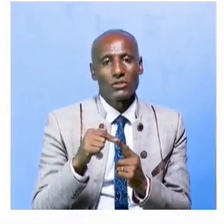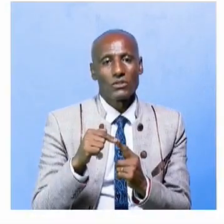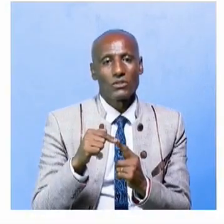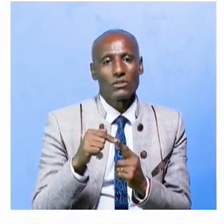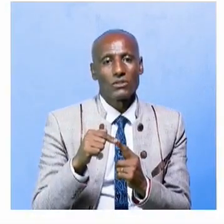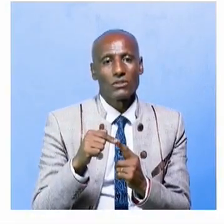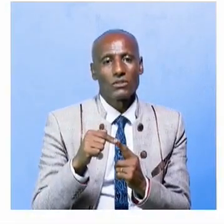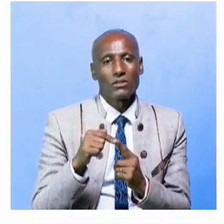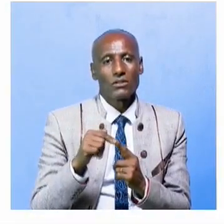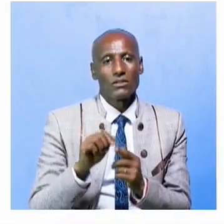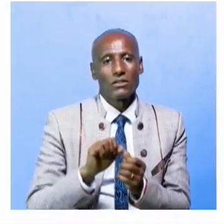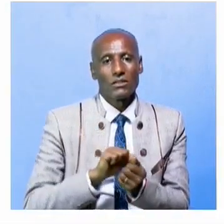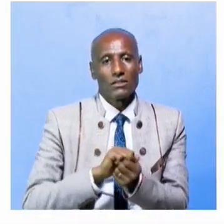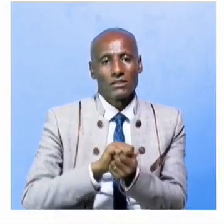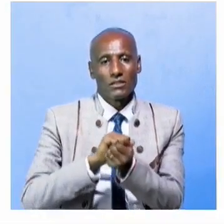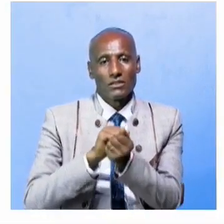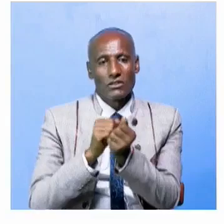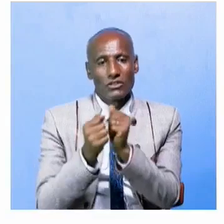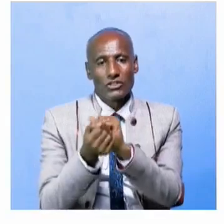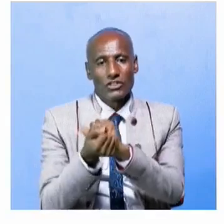Change.